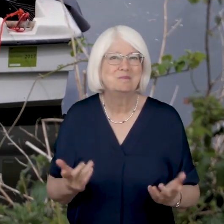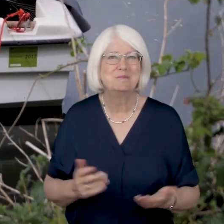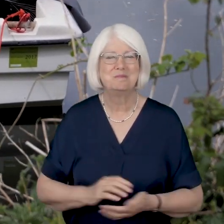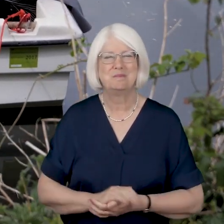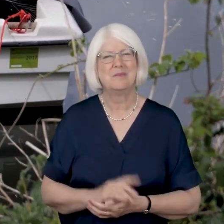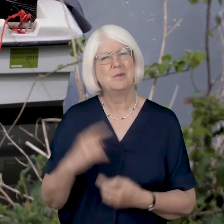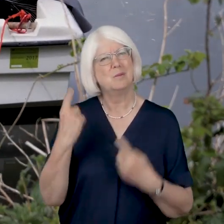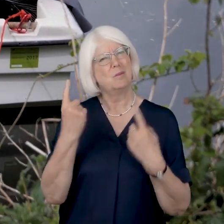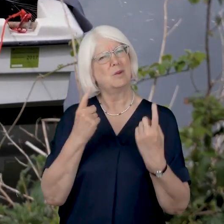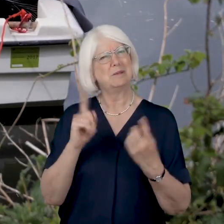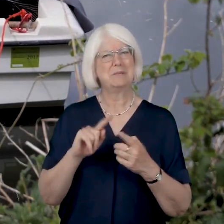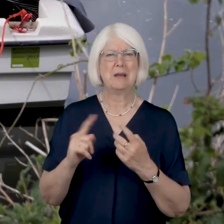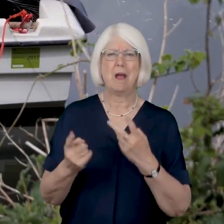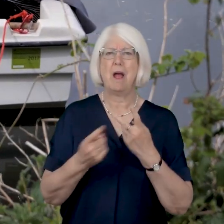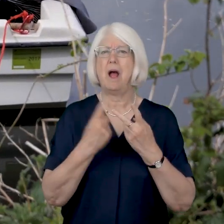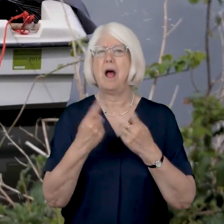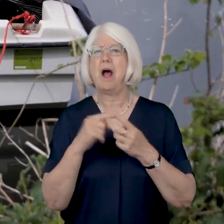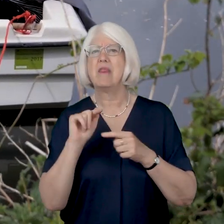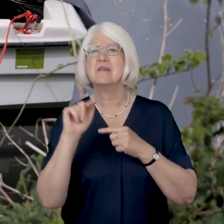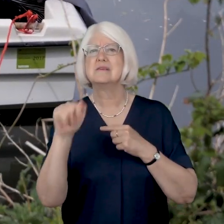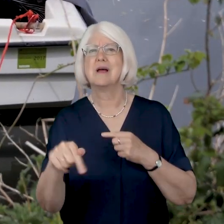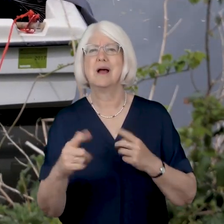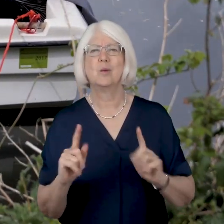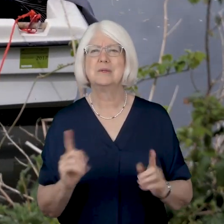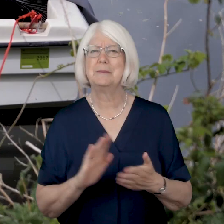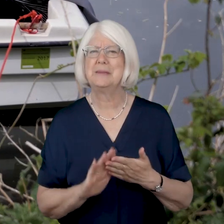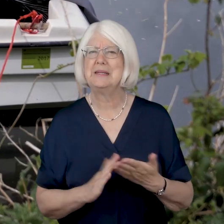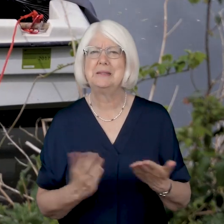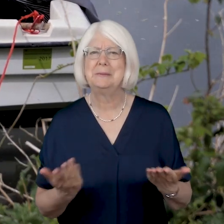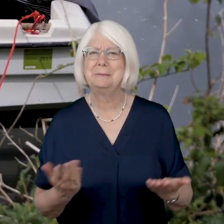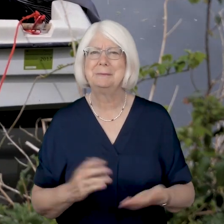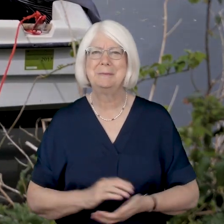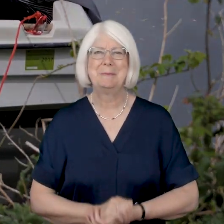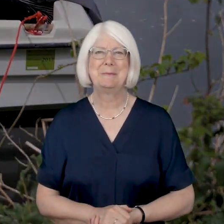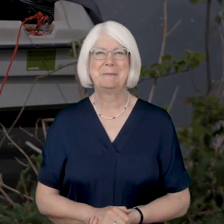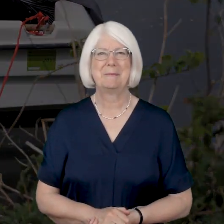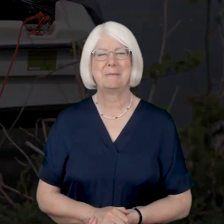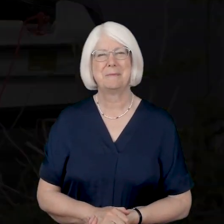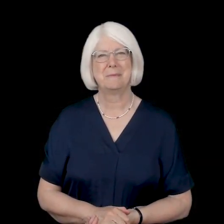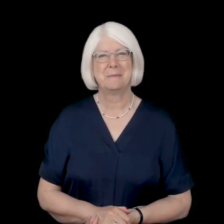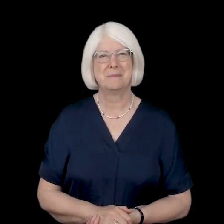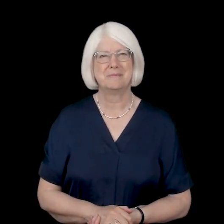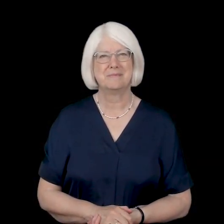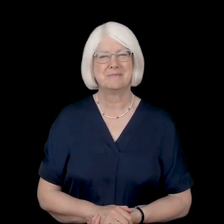ponder on what the other side of the lake means for you.